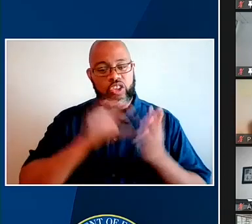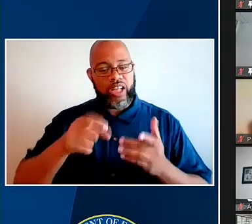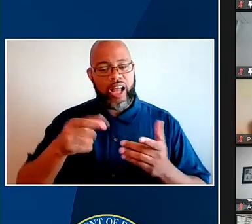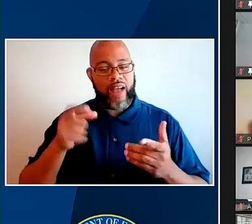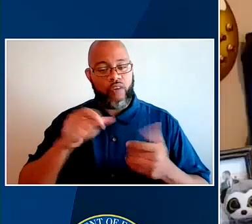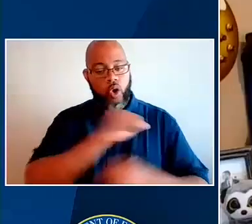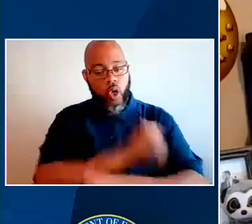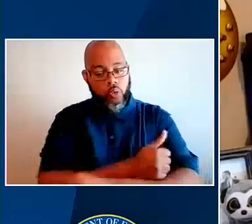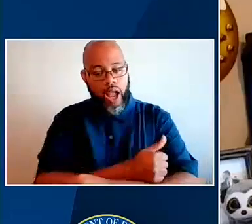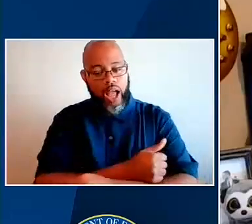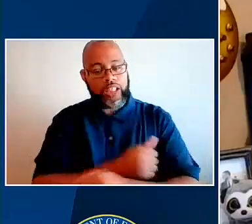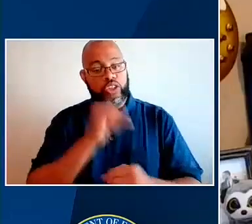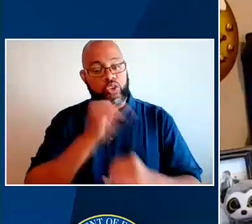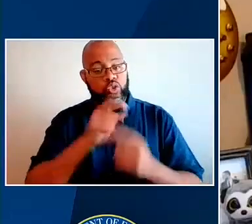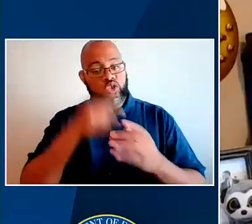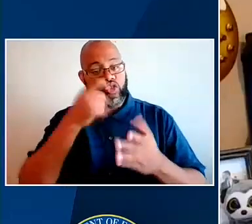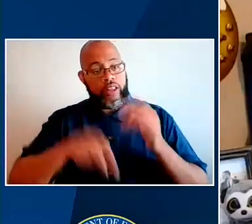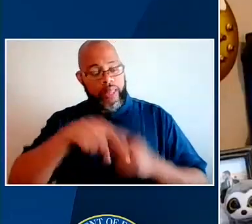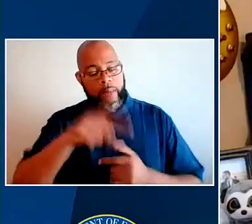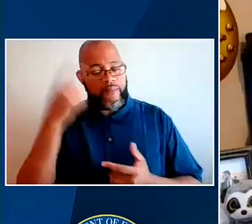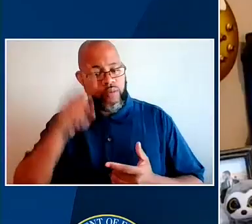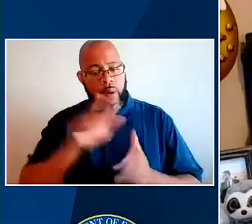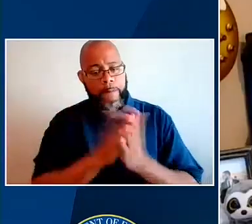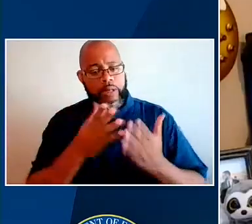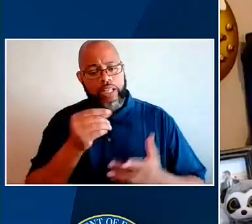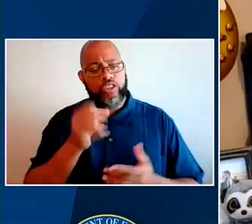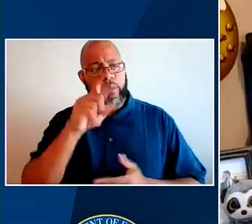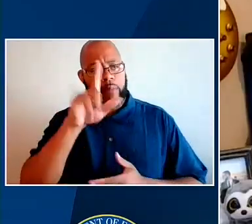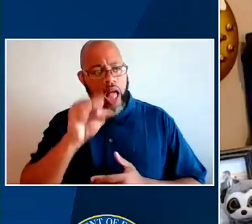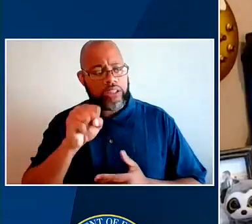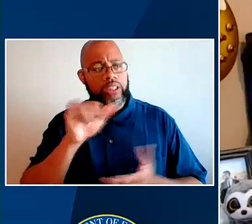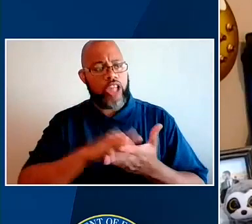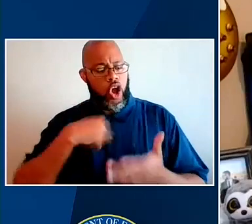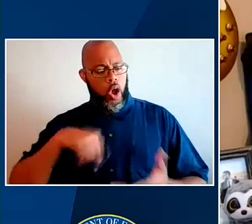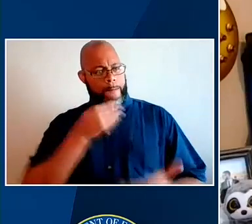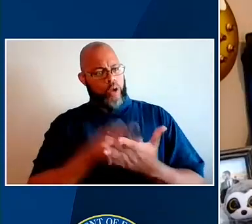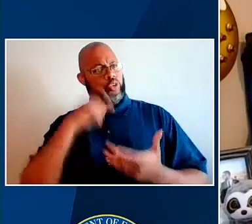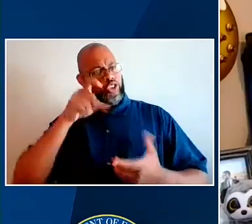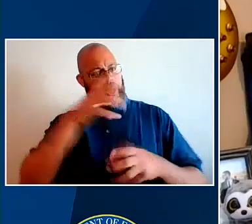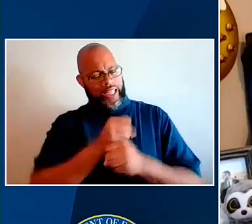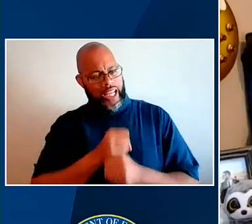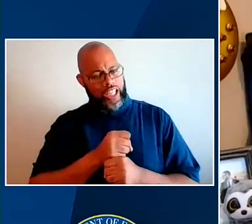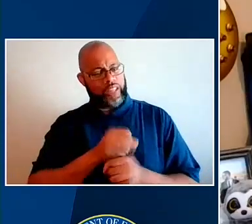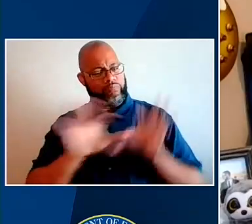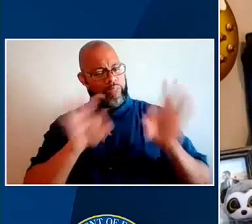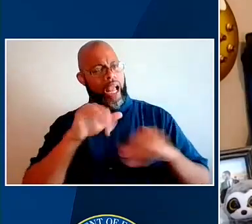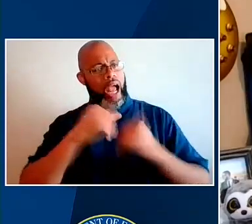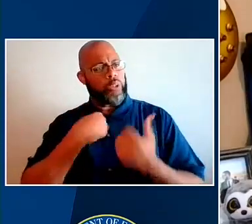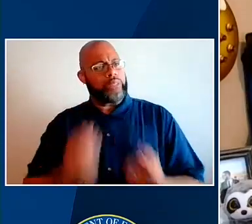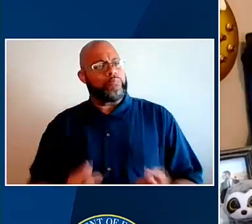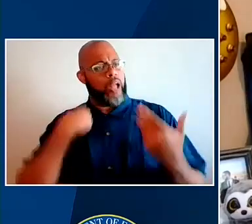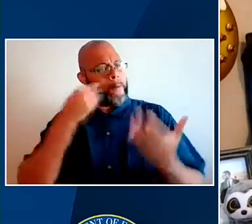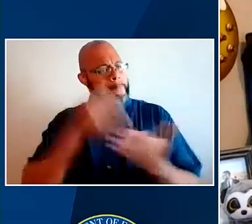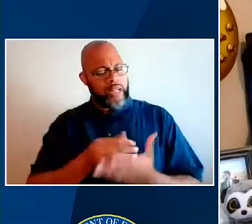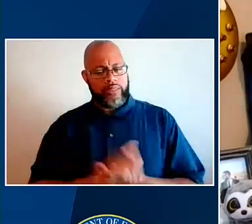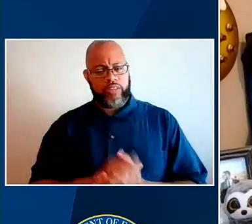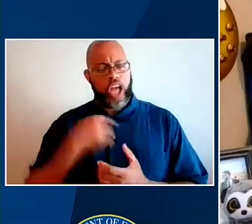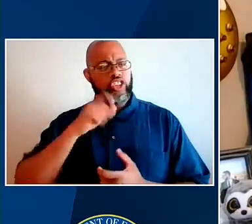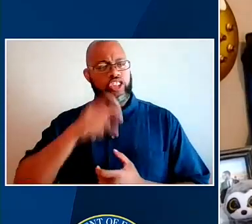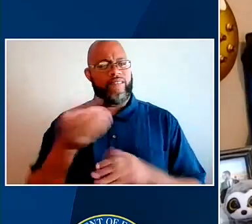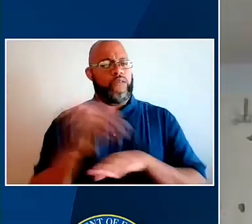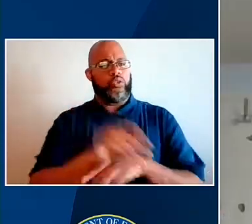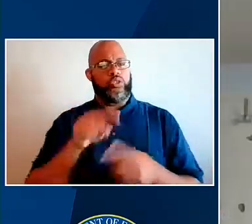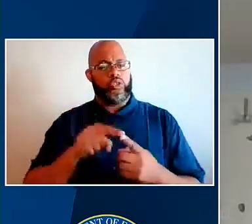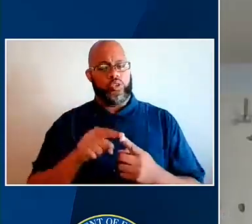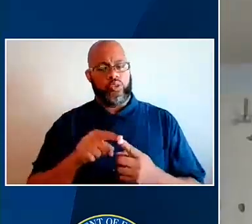authorize an institution to charge them for books and supplies. It's our money and we should get to choose how we spend it. I shouldn't be forced to buy 30